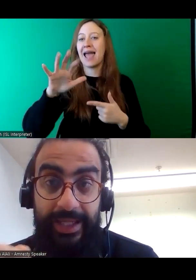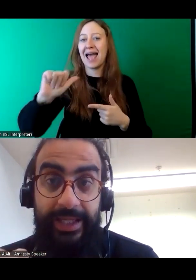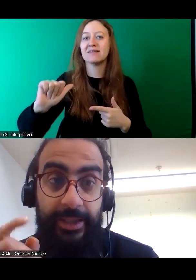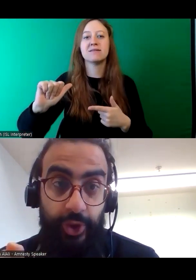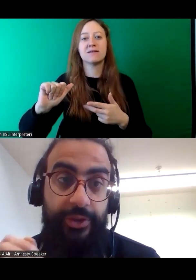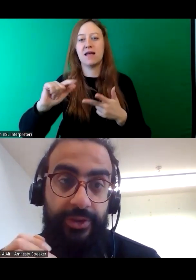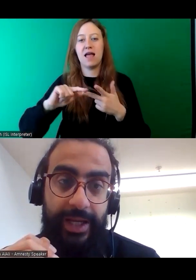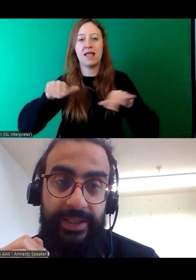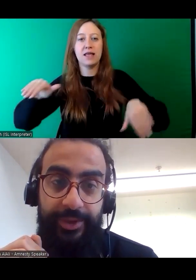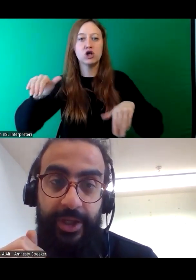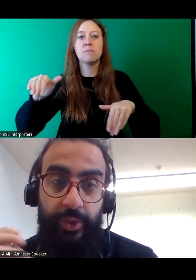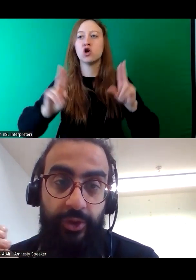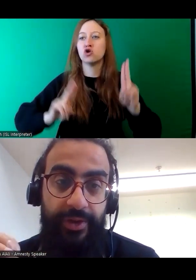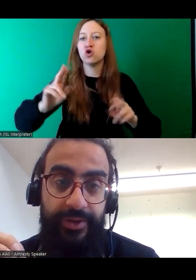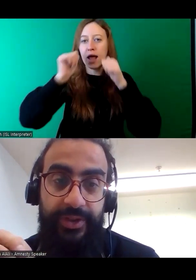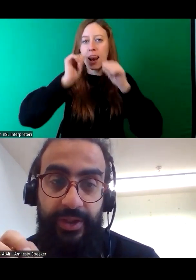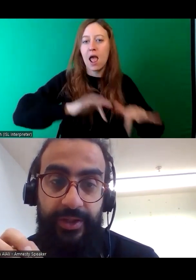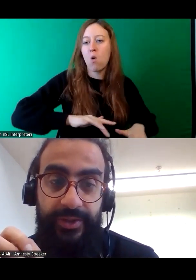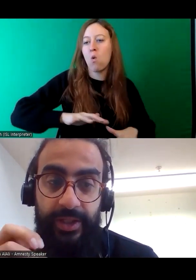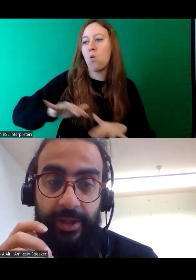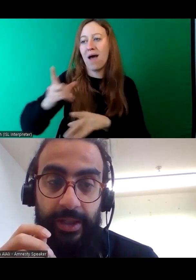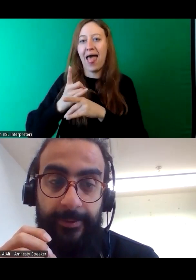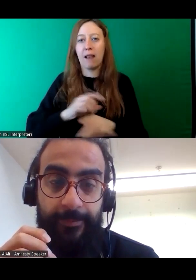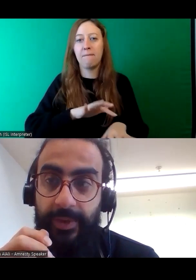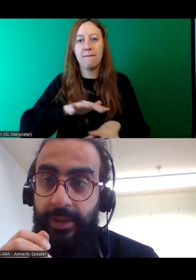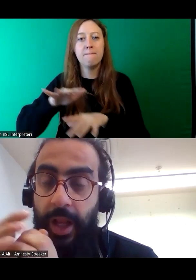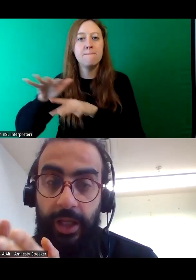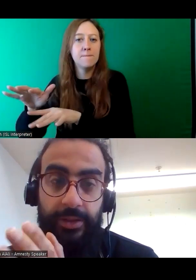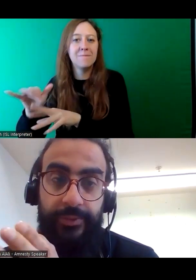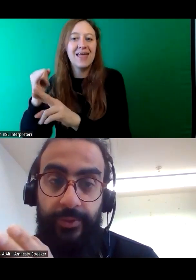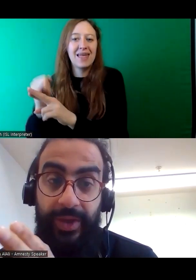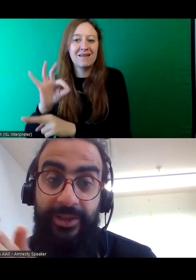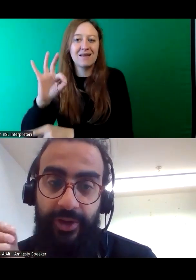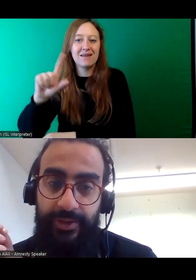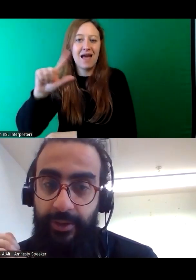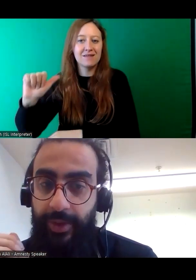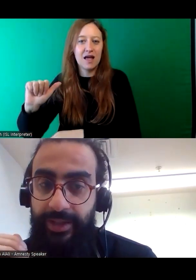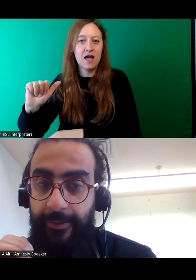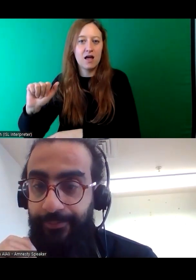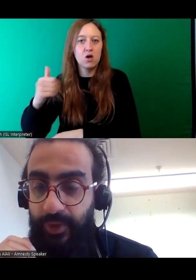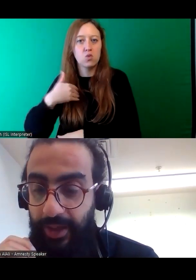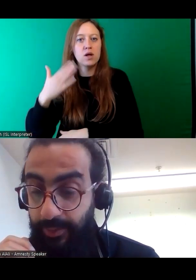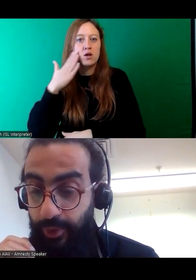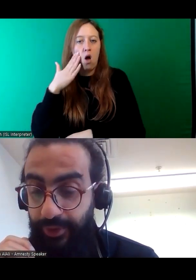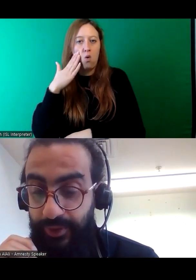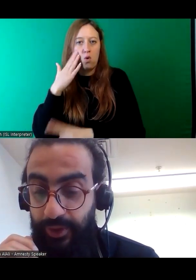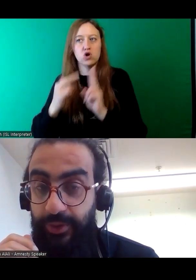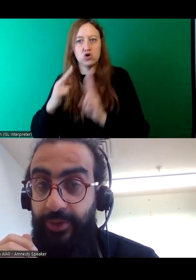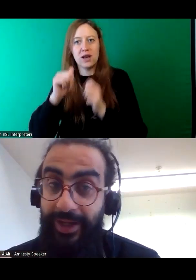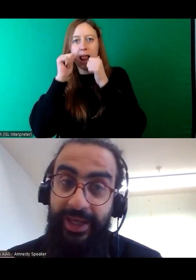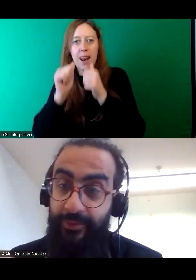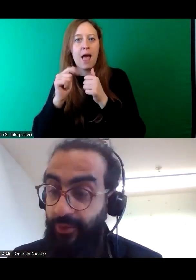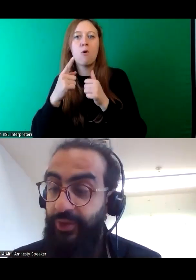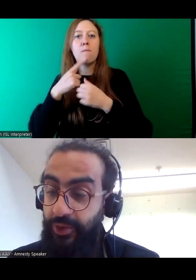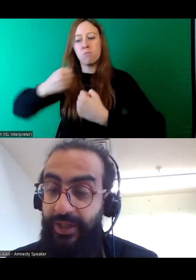the aid to enter Gaza. But now we know there's a lot of aid trucks are waiting at the borders.